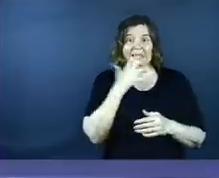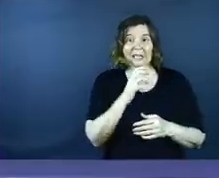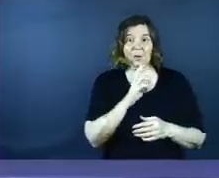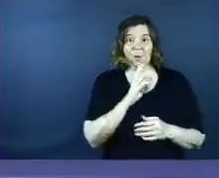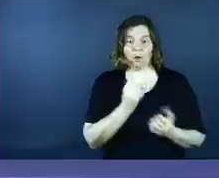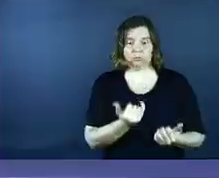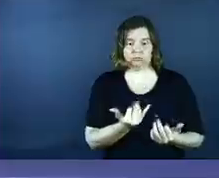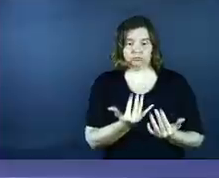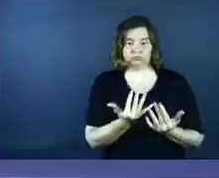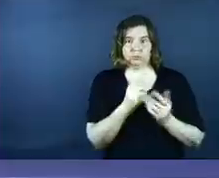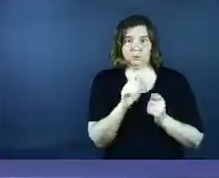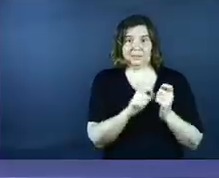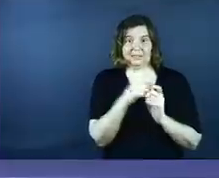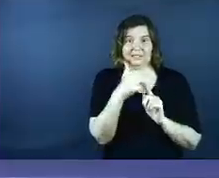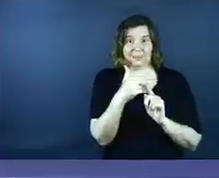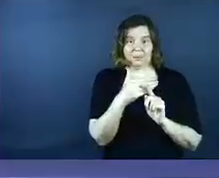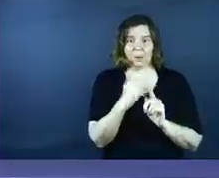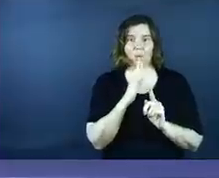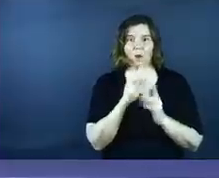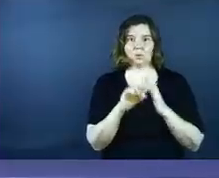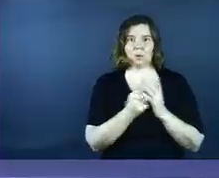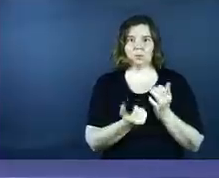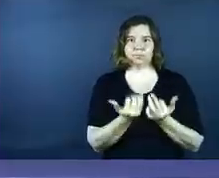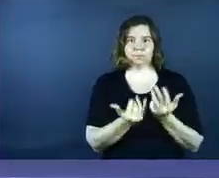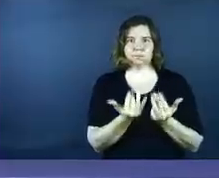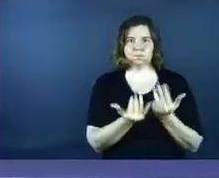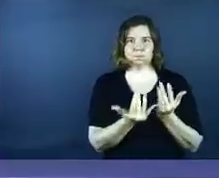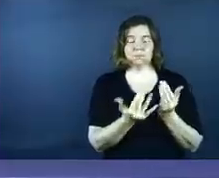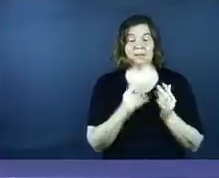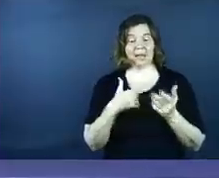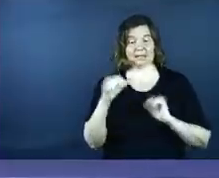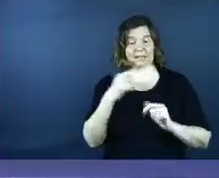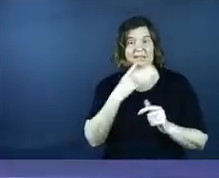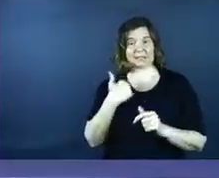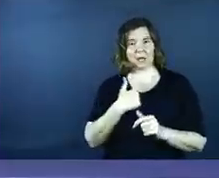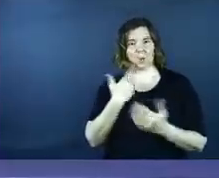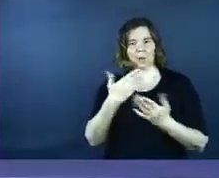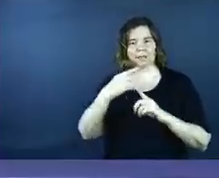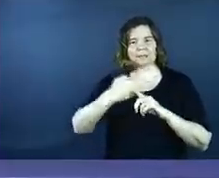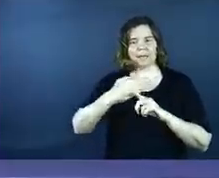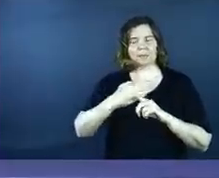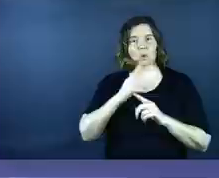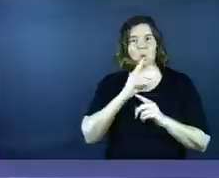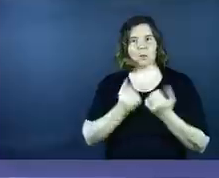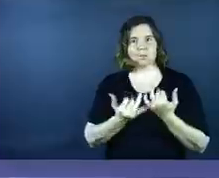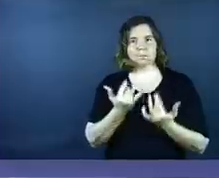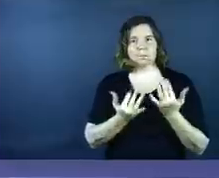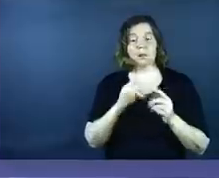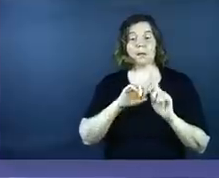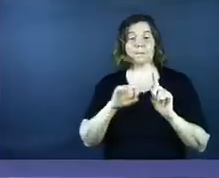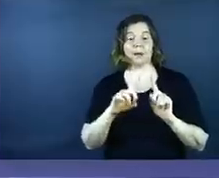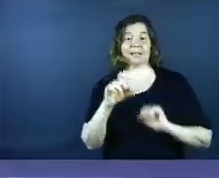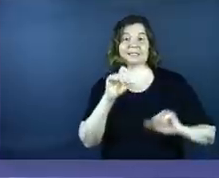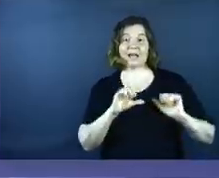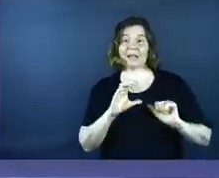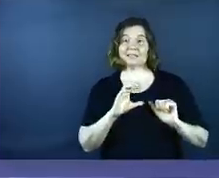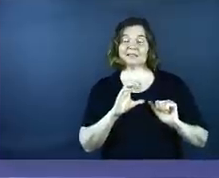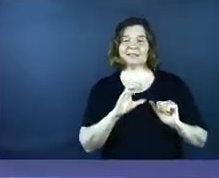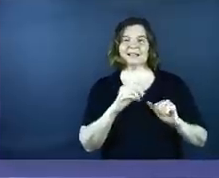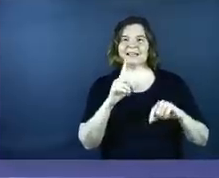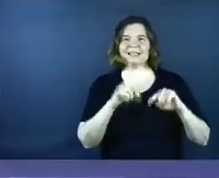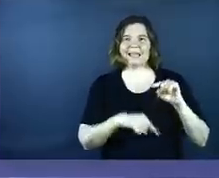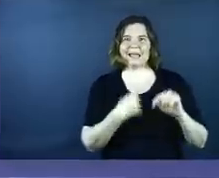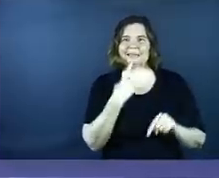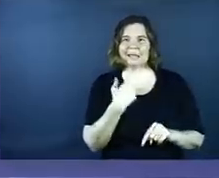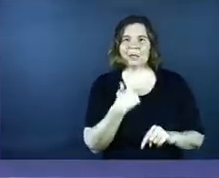water to a particular degree, water will boil, and science can tell us at what temperature water will boil. But science